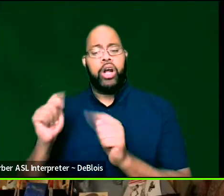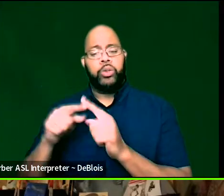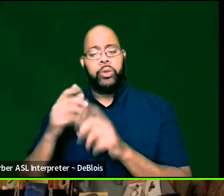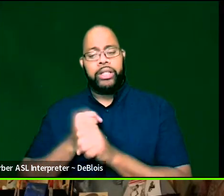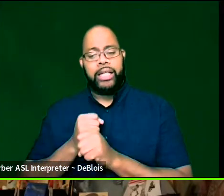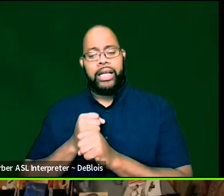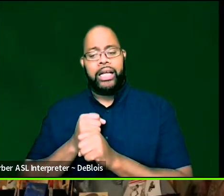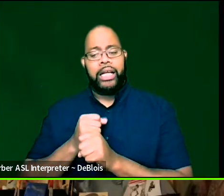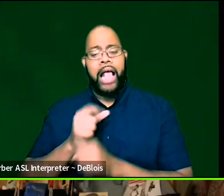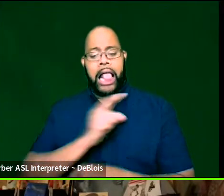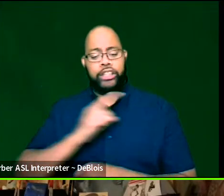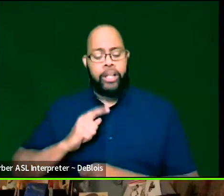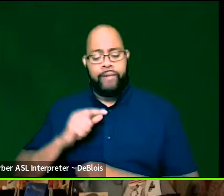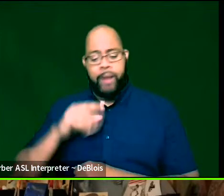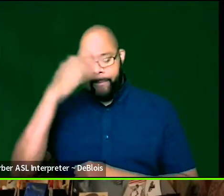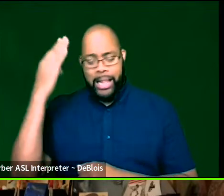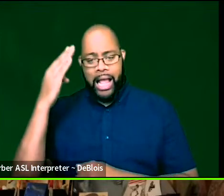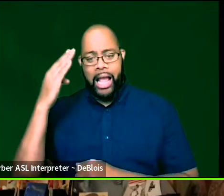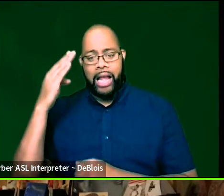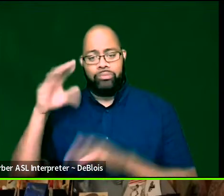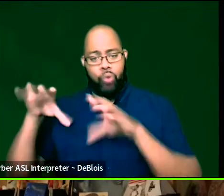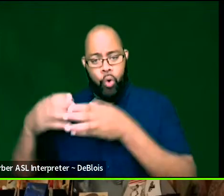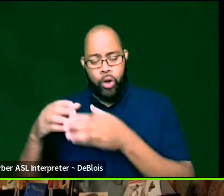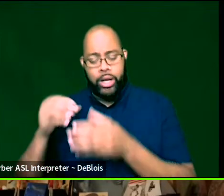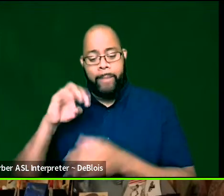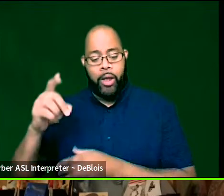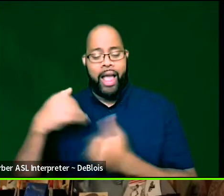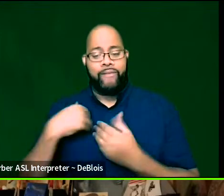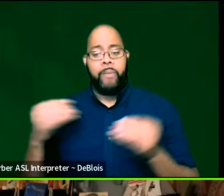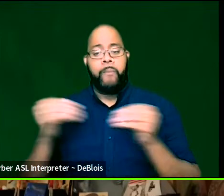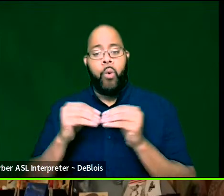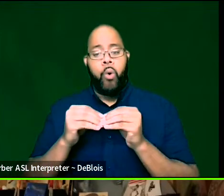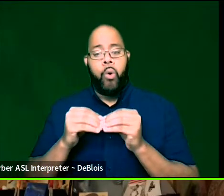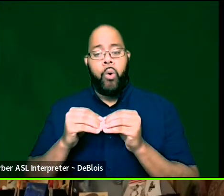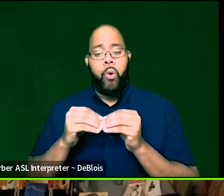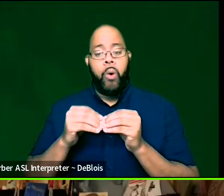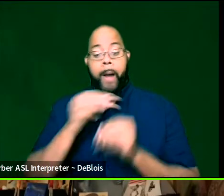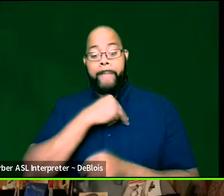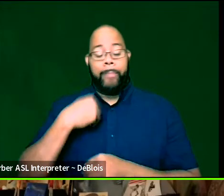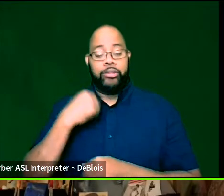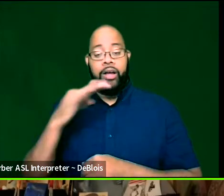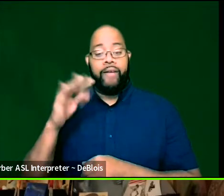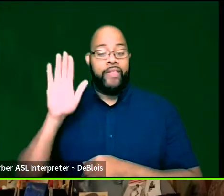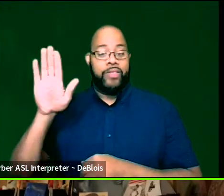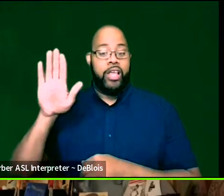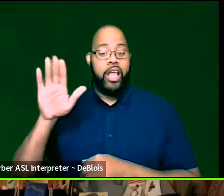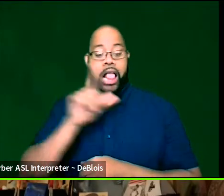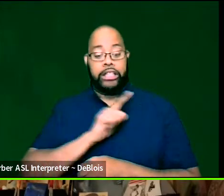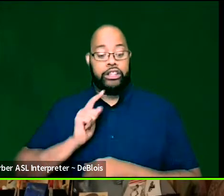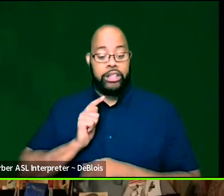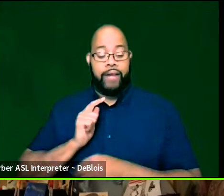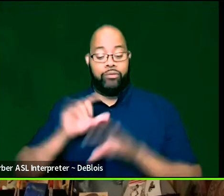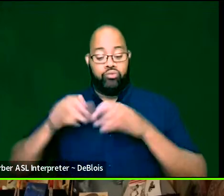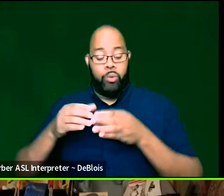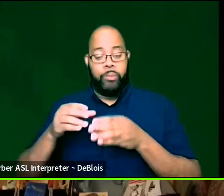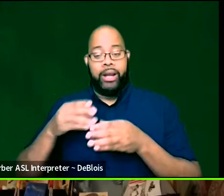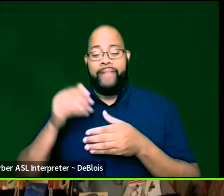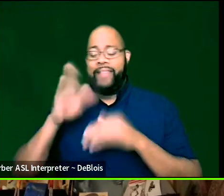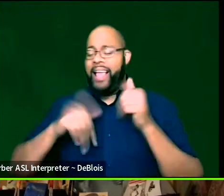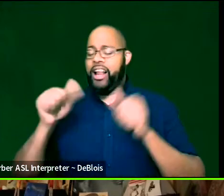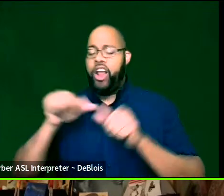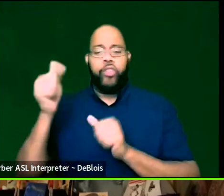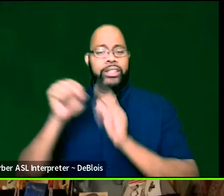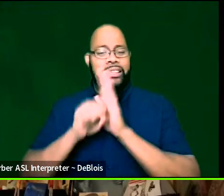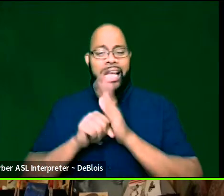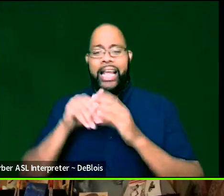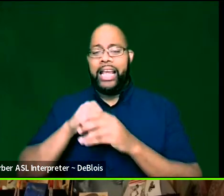get the legislative Black caucus, and Maryland has more members of their legislative caucus than any other state